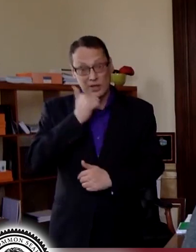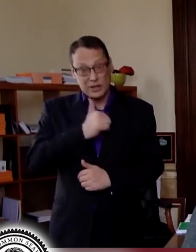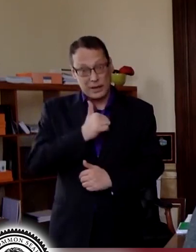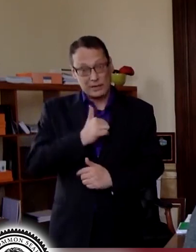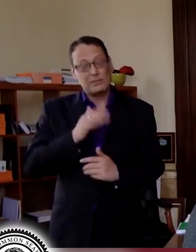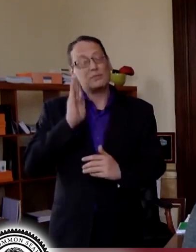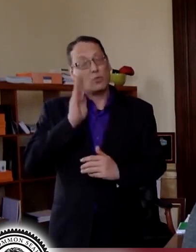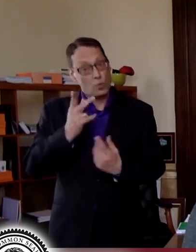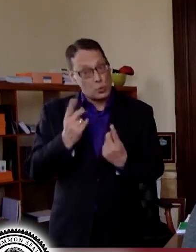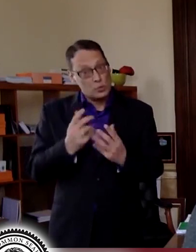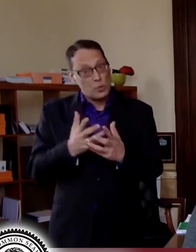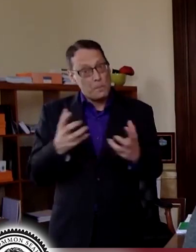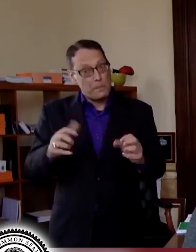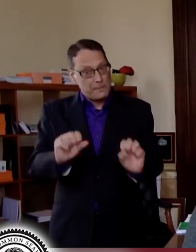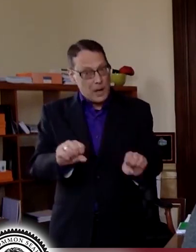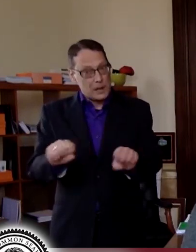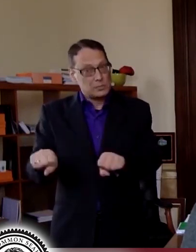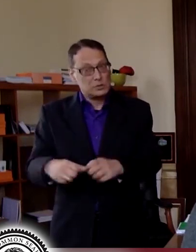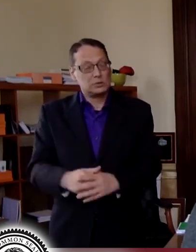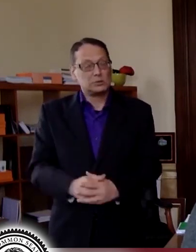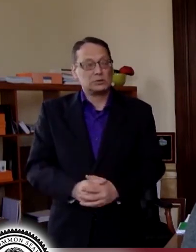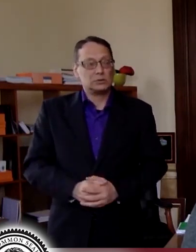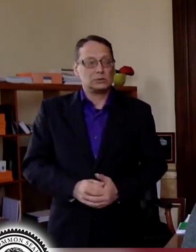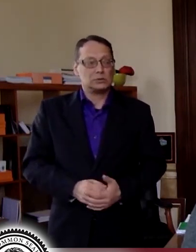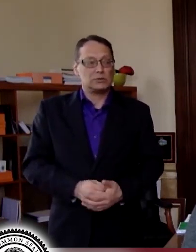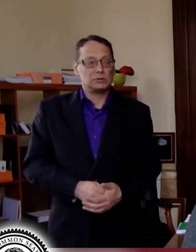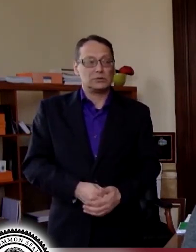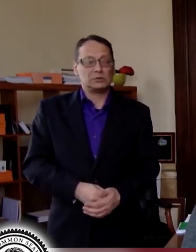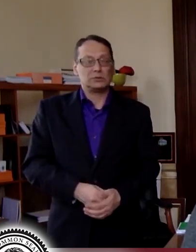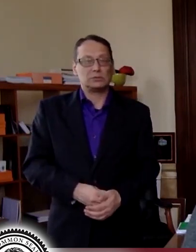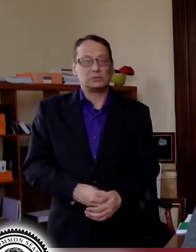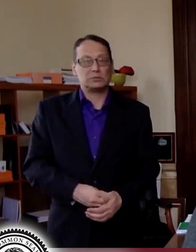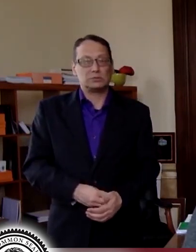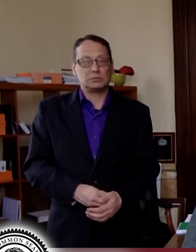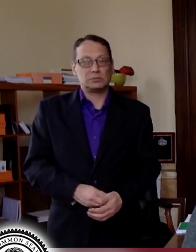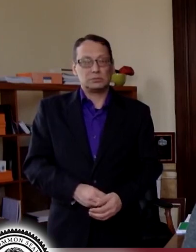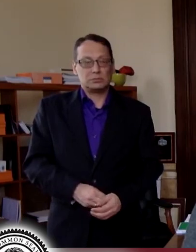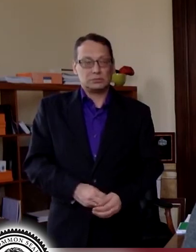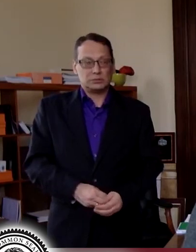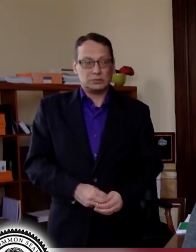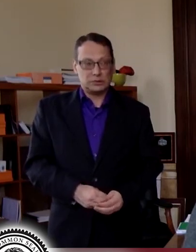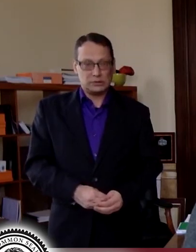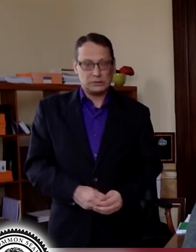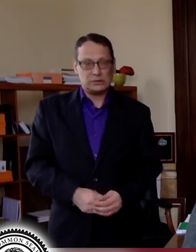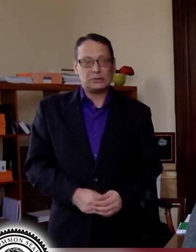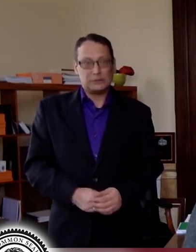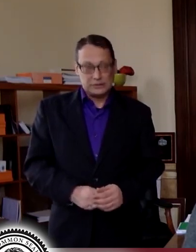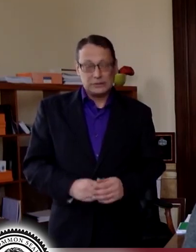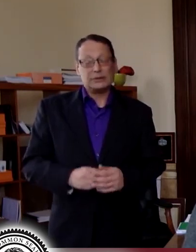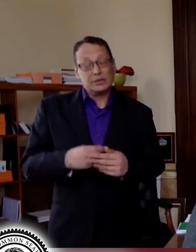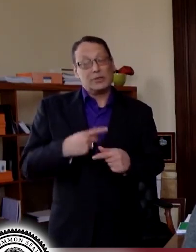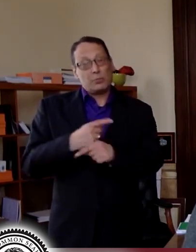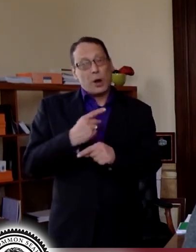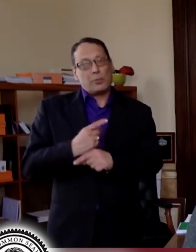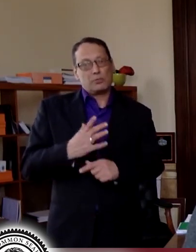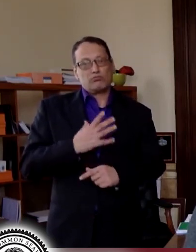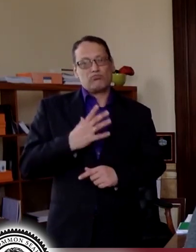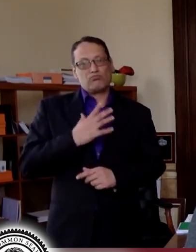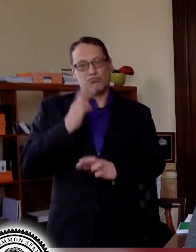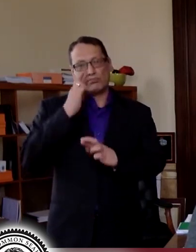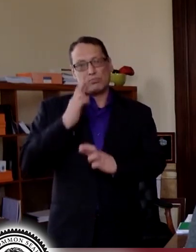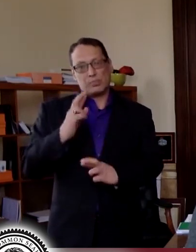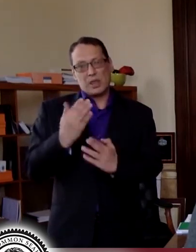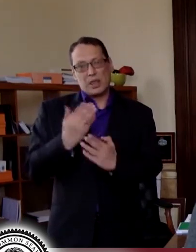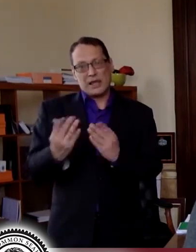do absolutely as much as possible, because it's a humanitarian thing to do, and we want to make sure that